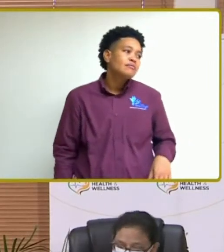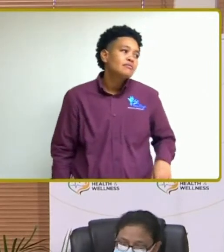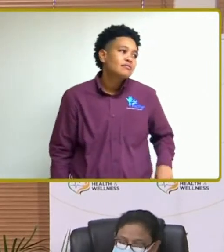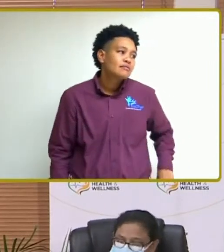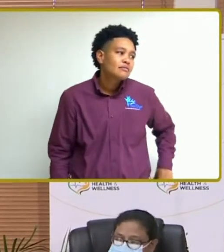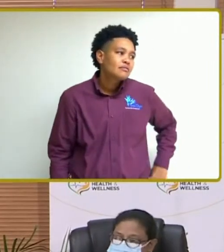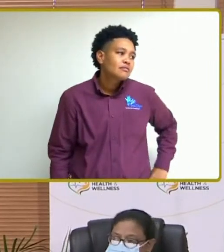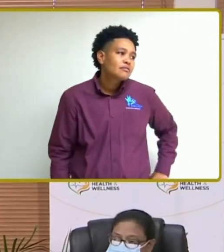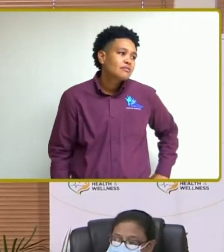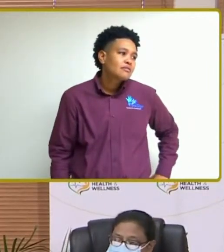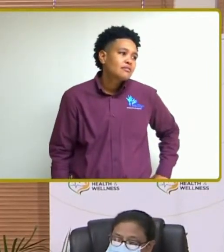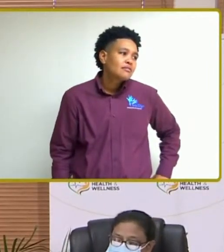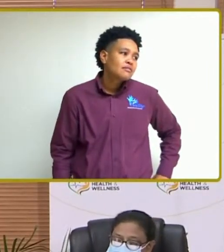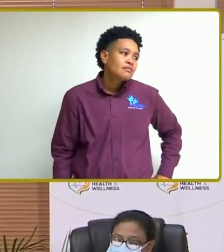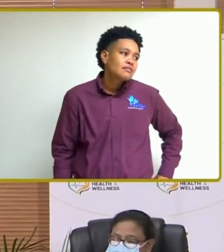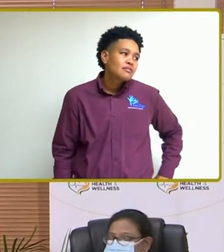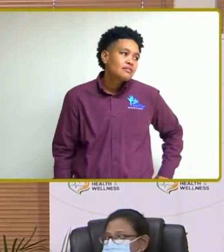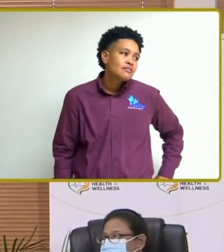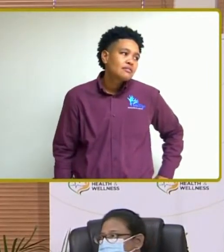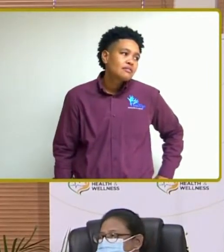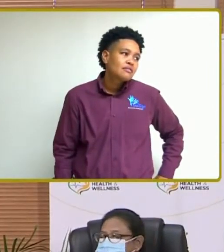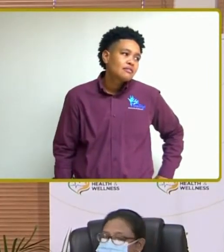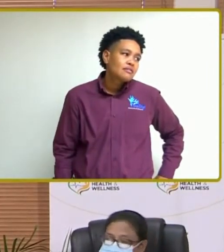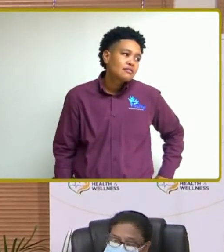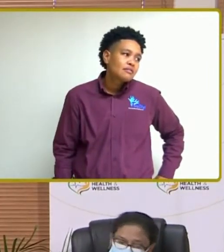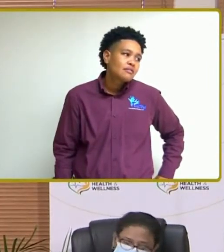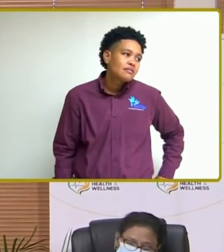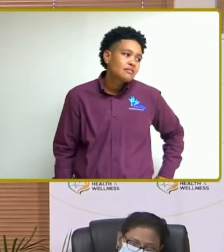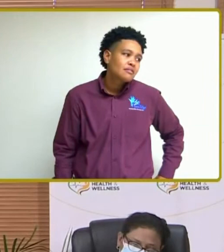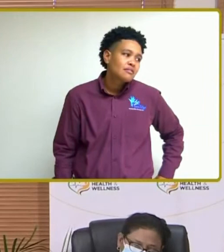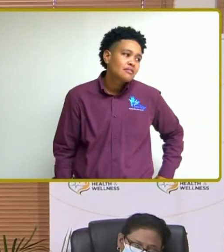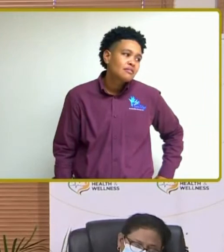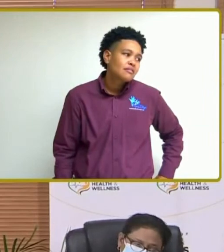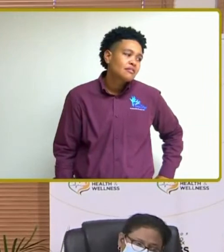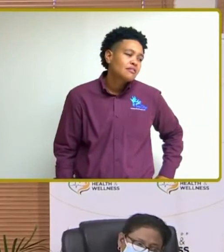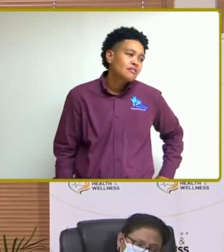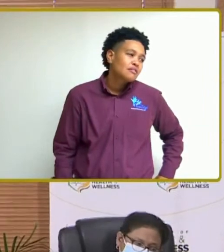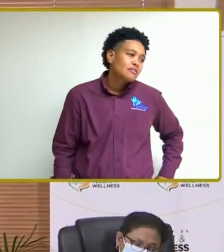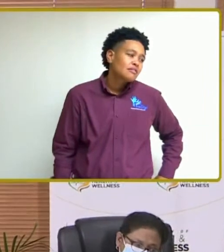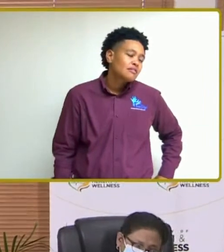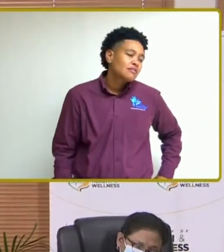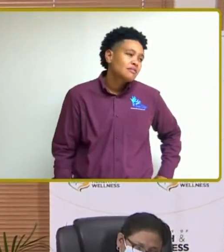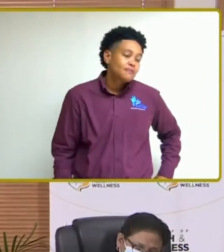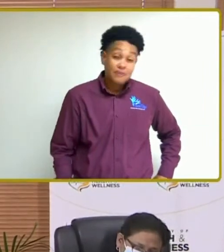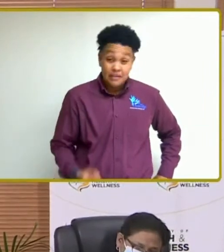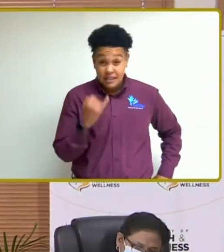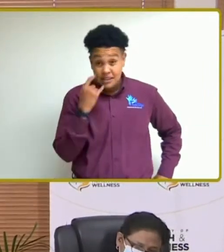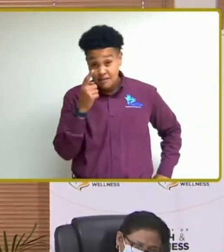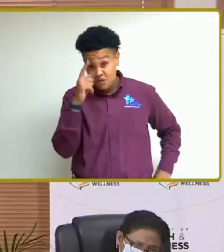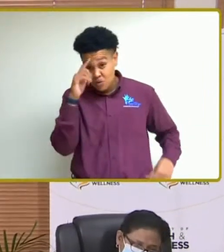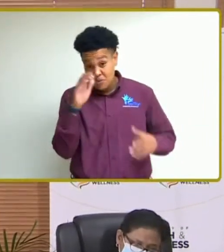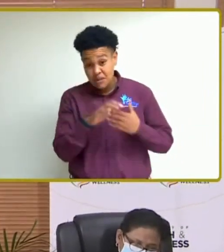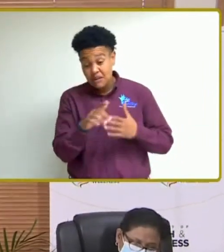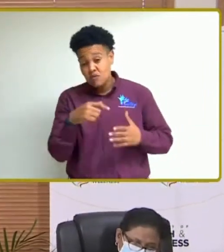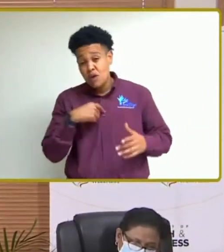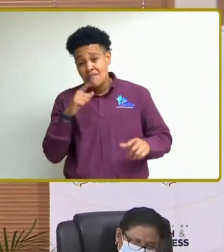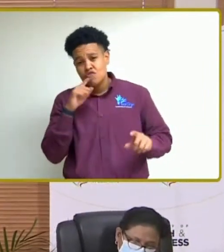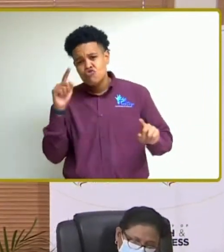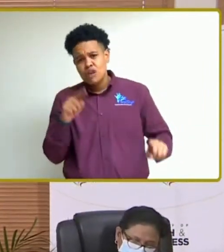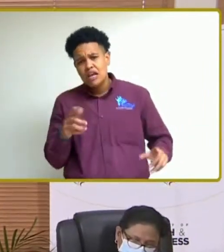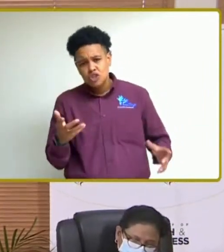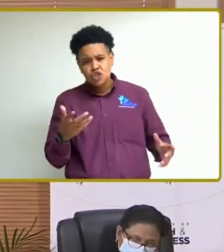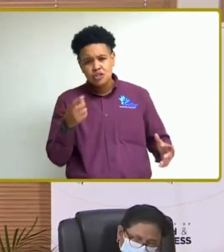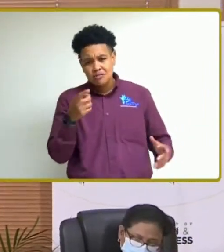Well, no. If you believe that you're have a reaction